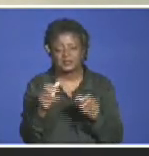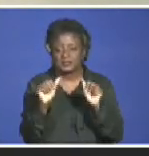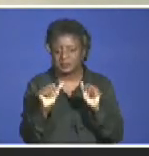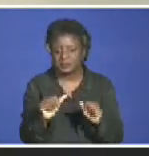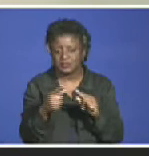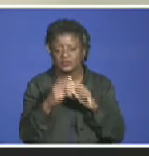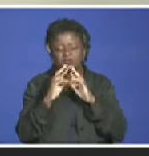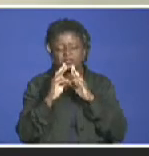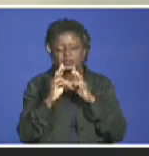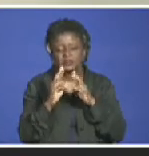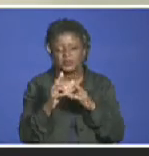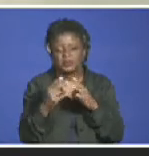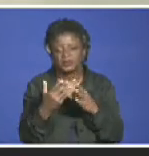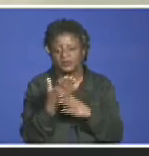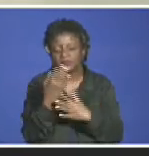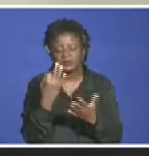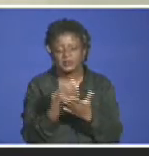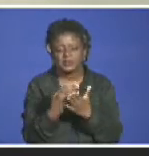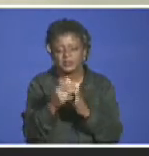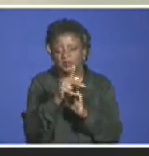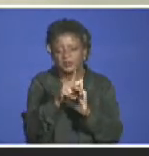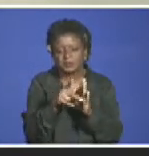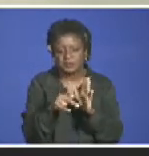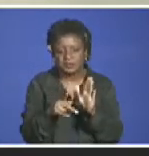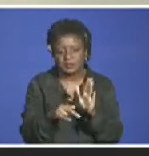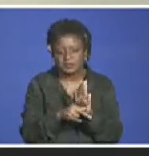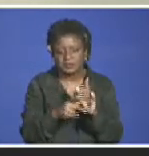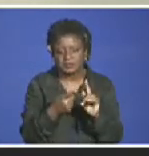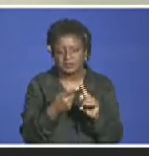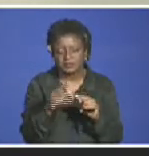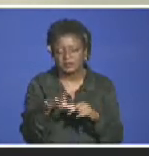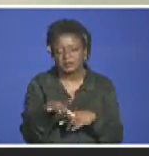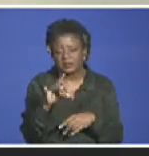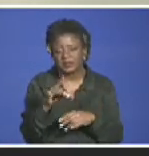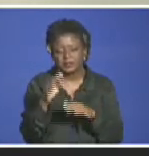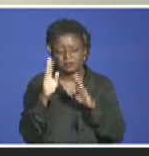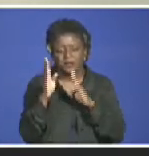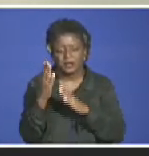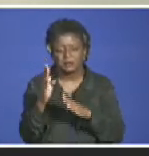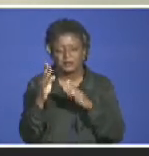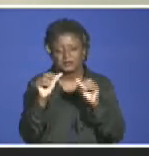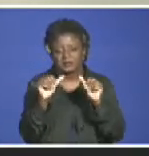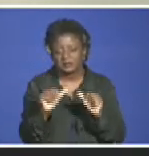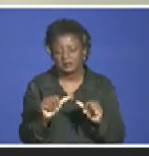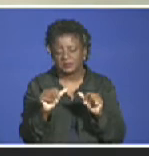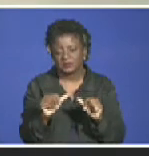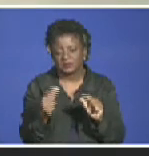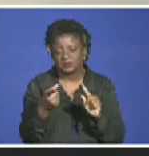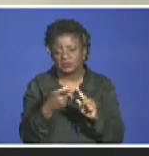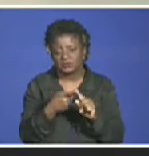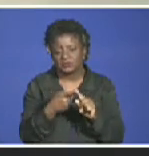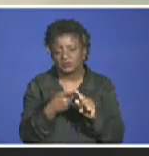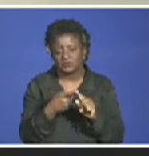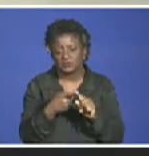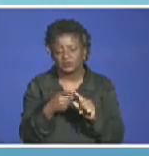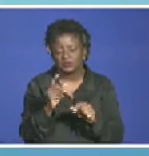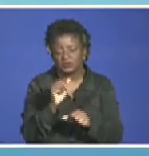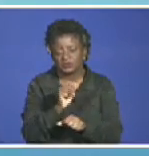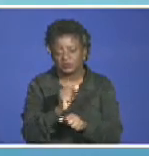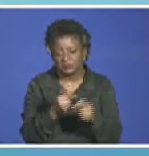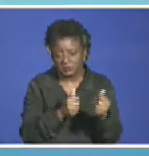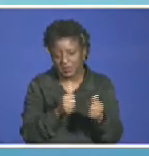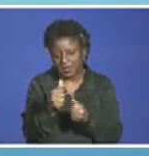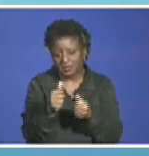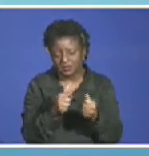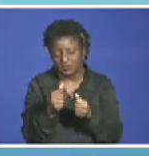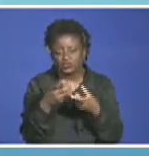to respond through fiscal policy that has defined the Bahamas' capacity to cope during the pandemic.